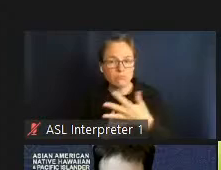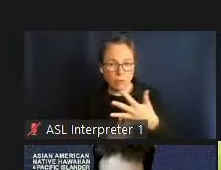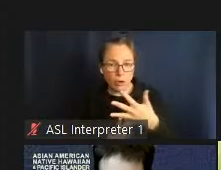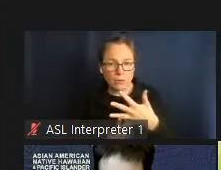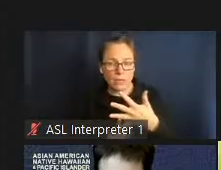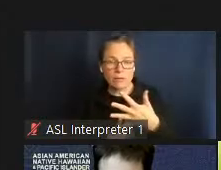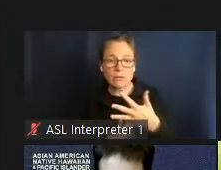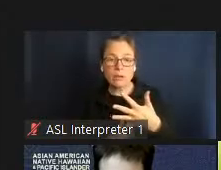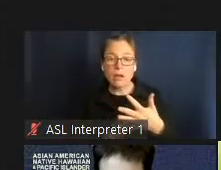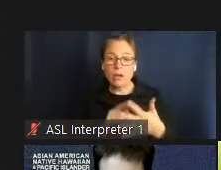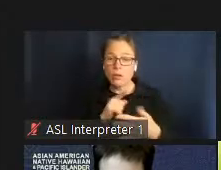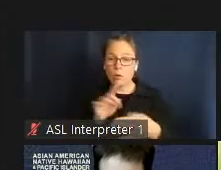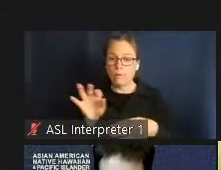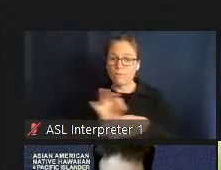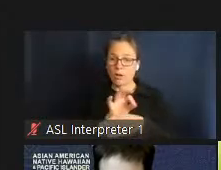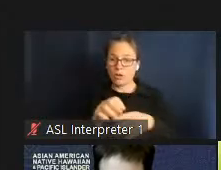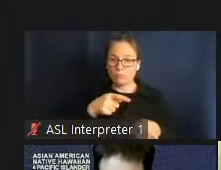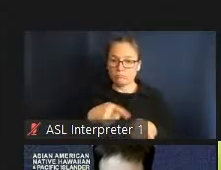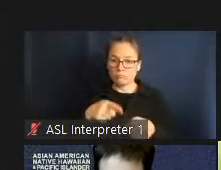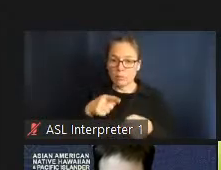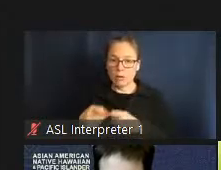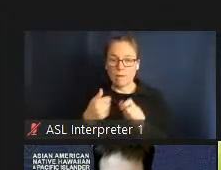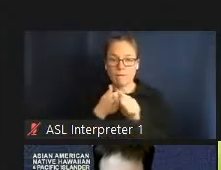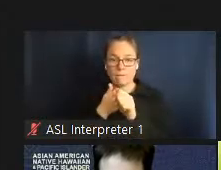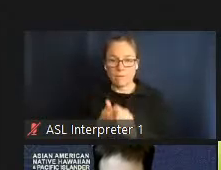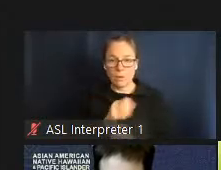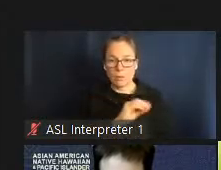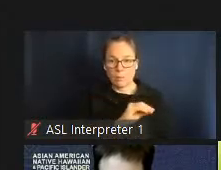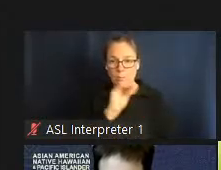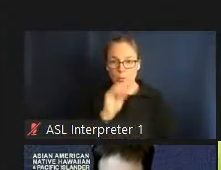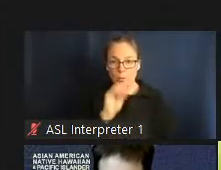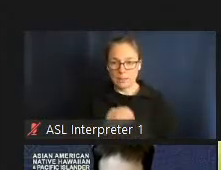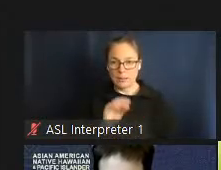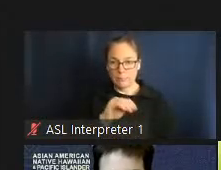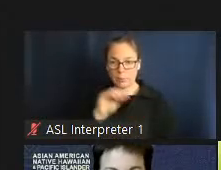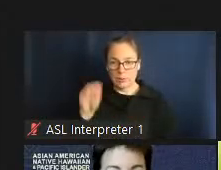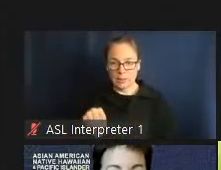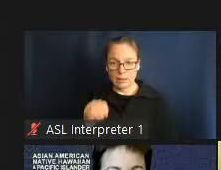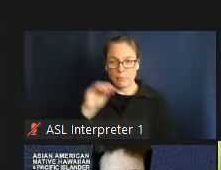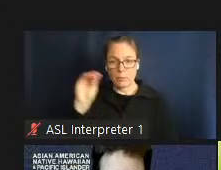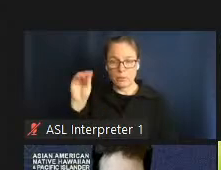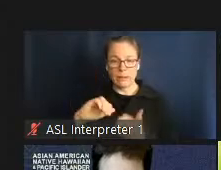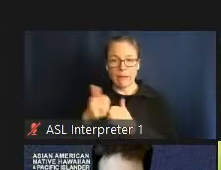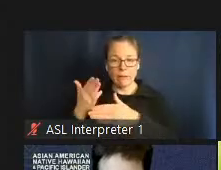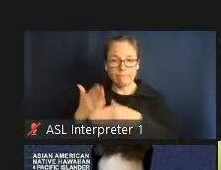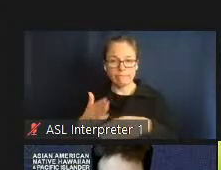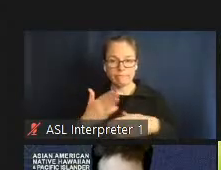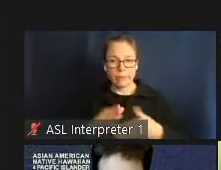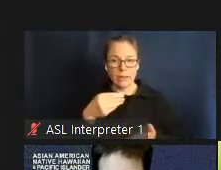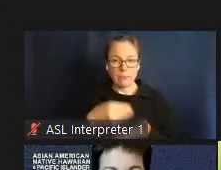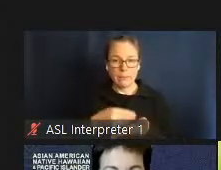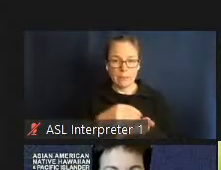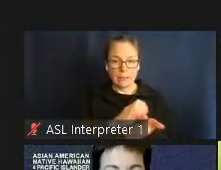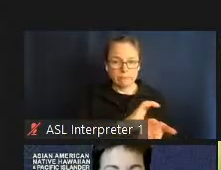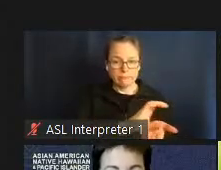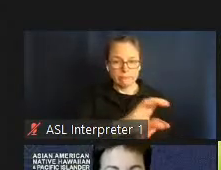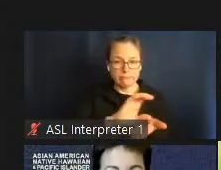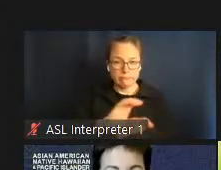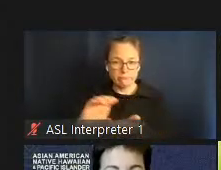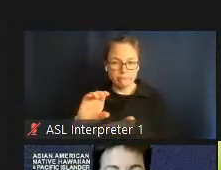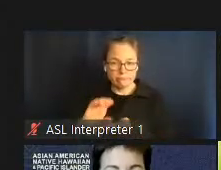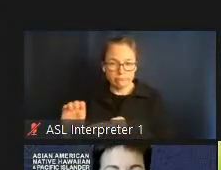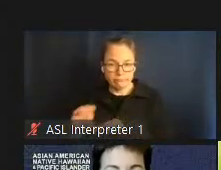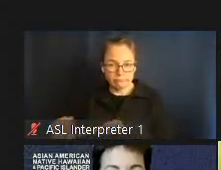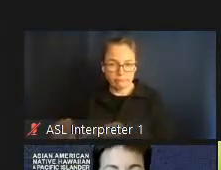the functional areas by percentage of the $1.6 billion total county budget